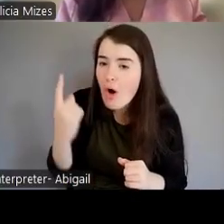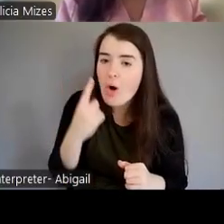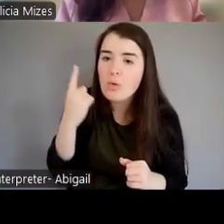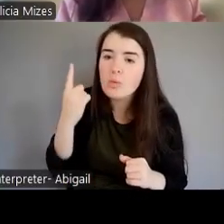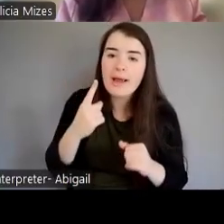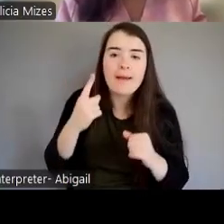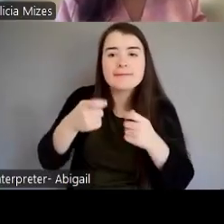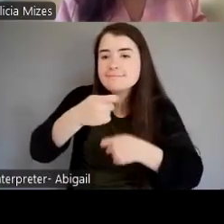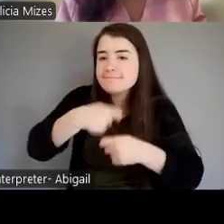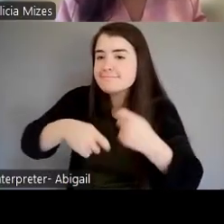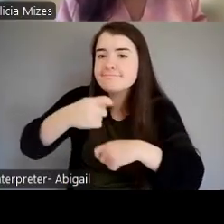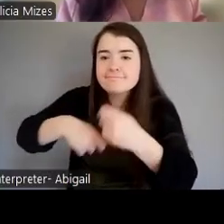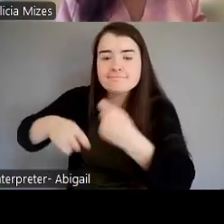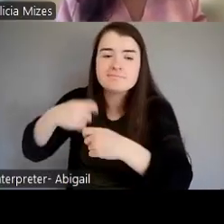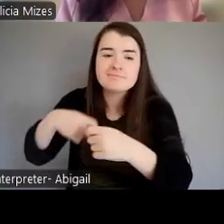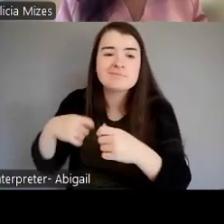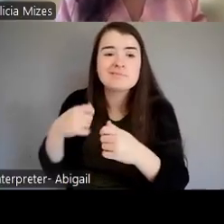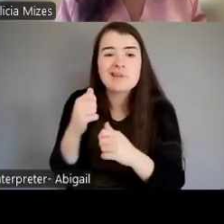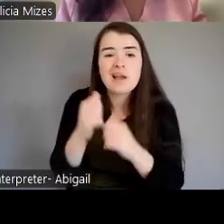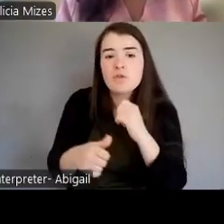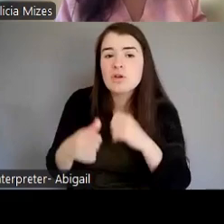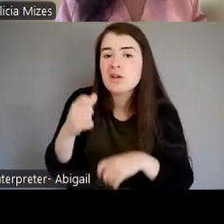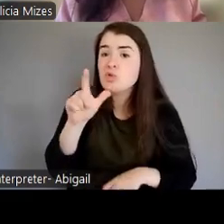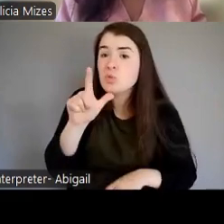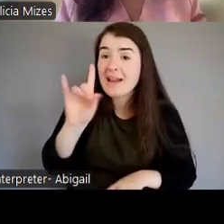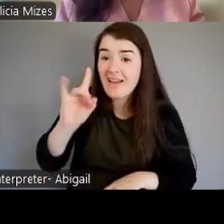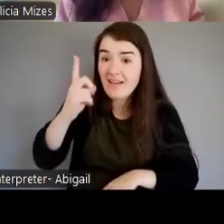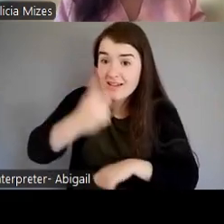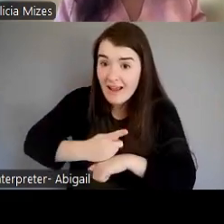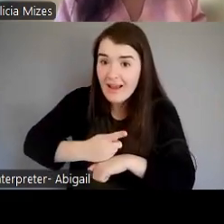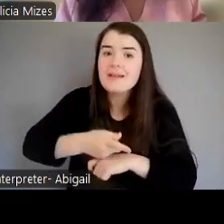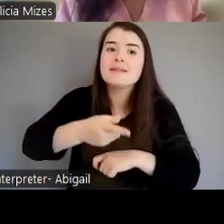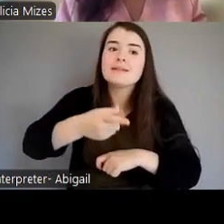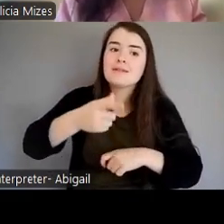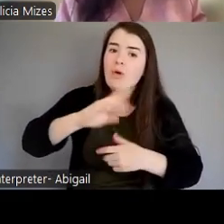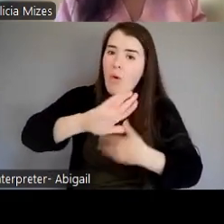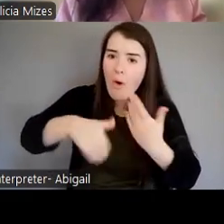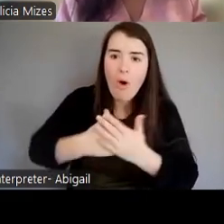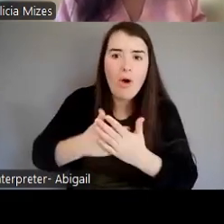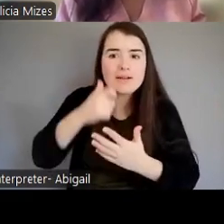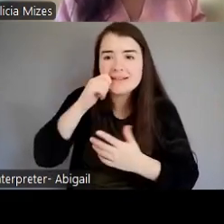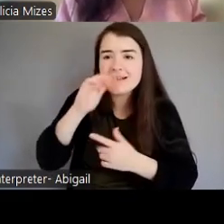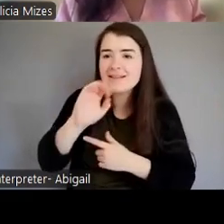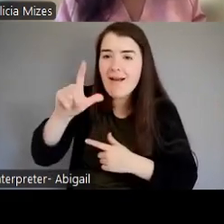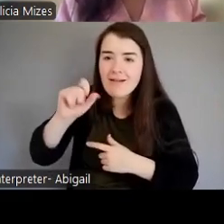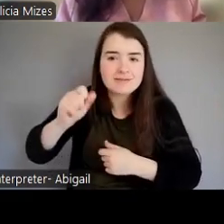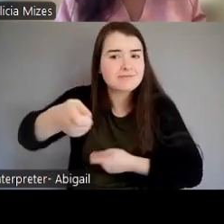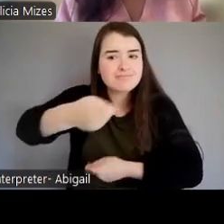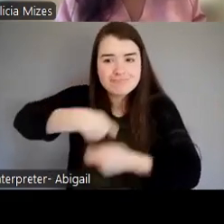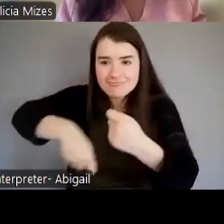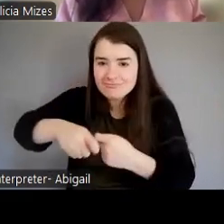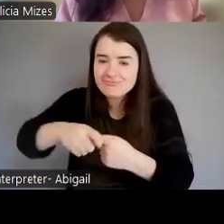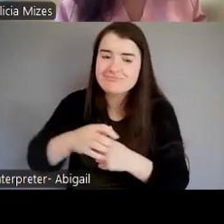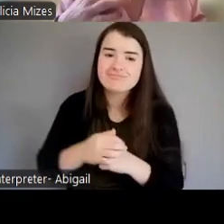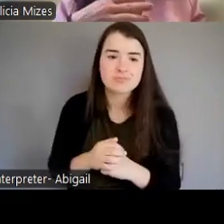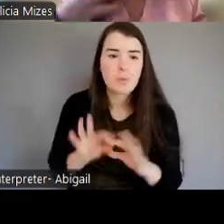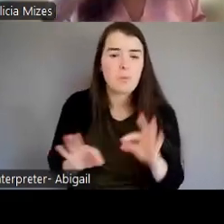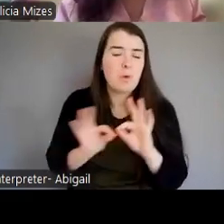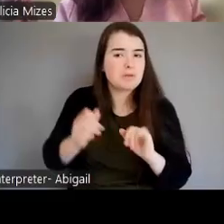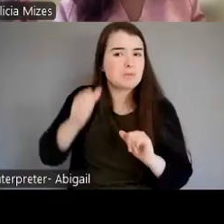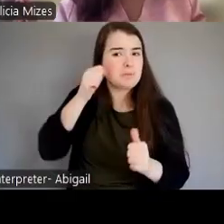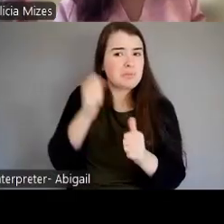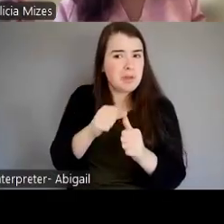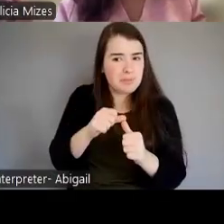every 28 days, and this is normal and actually what we want. When we think about any sort of cancer, we think about basically you have cells